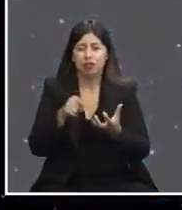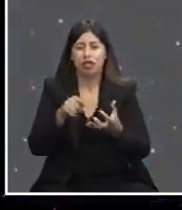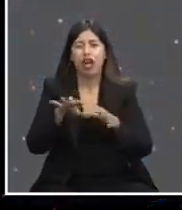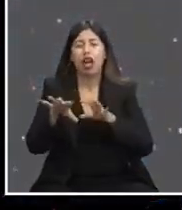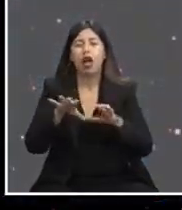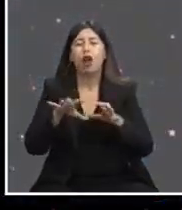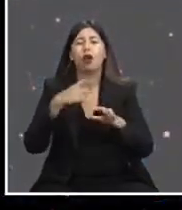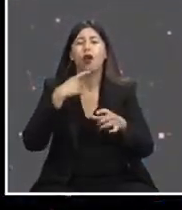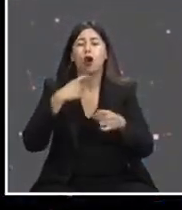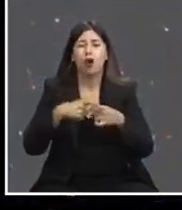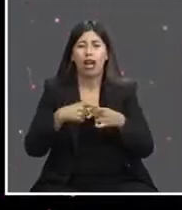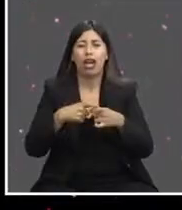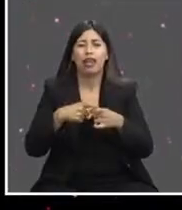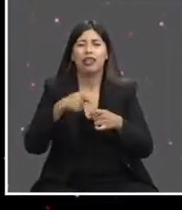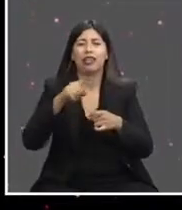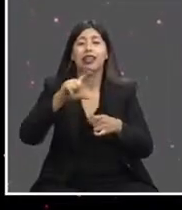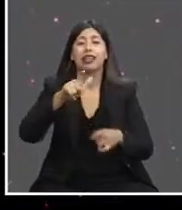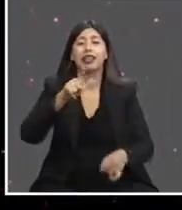they move.